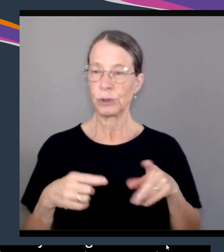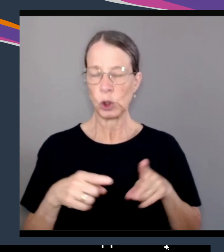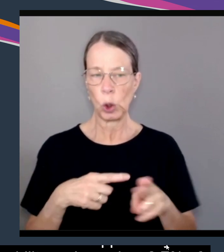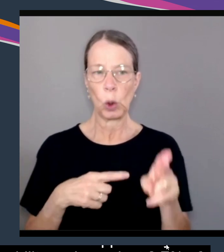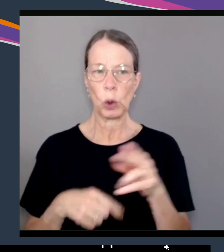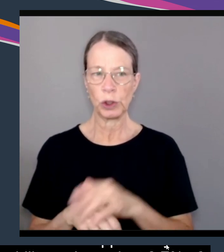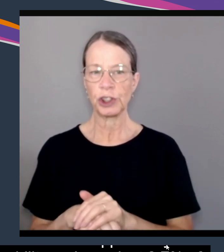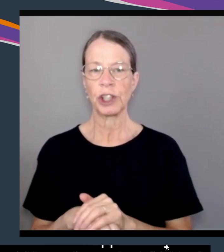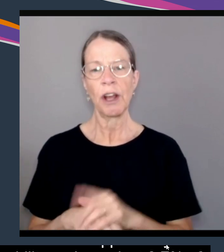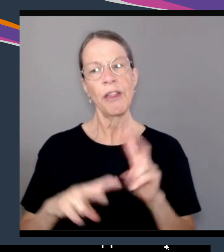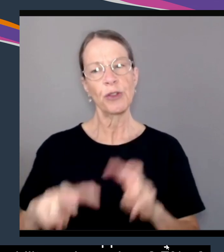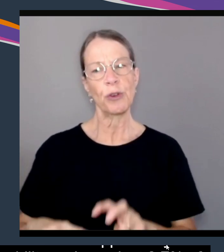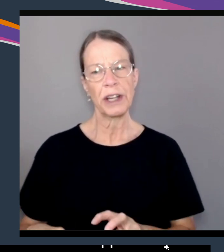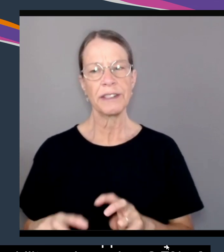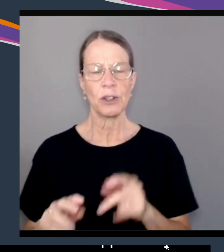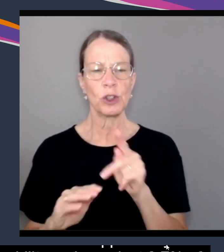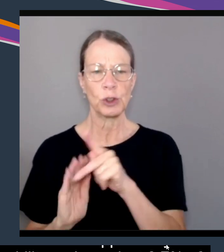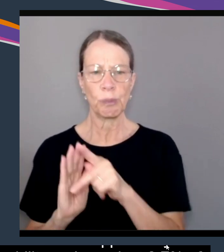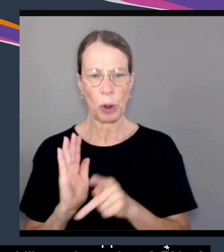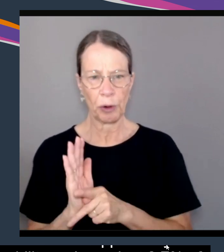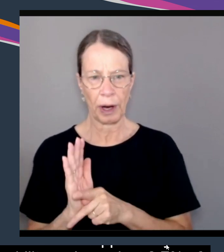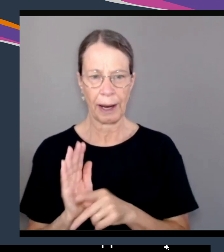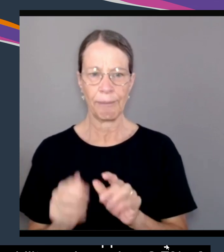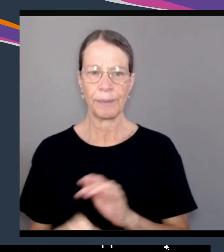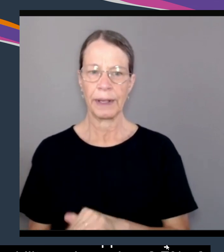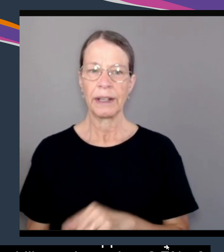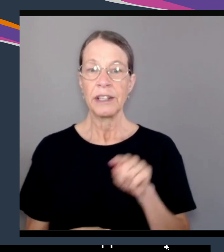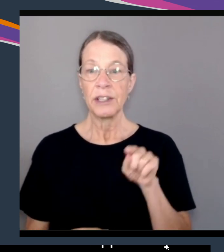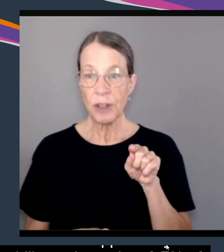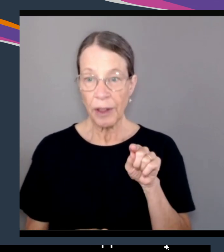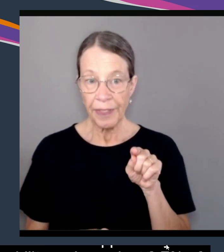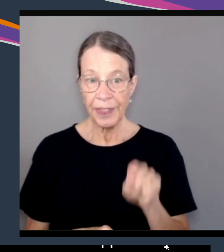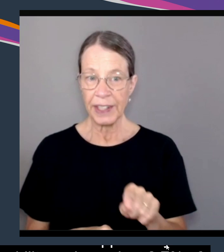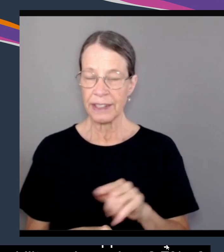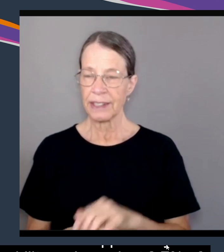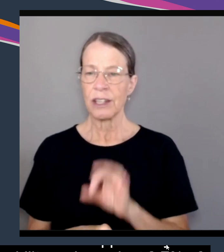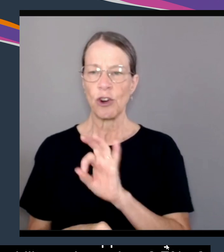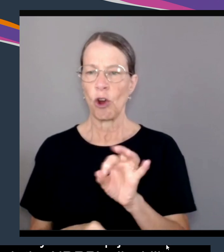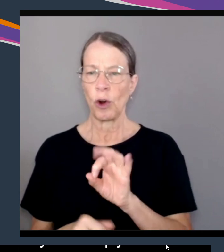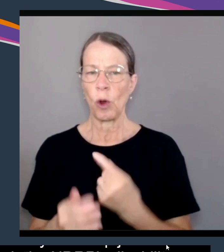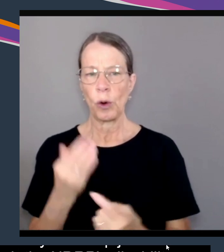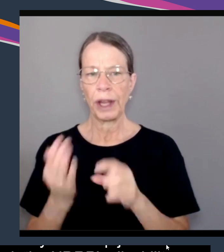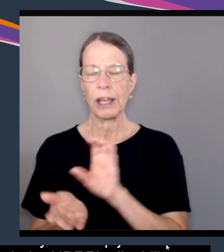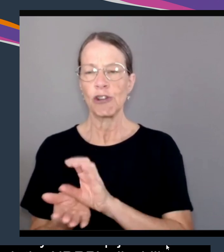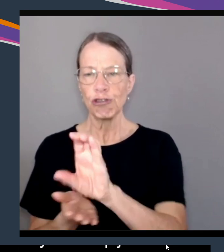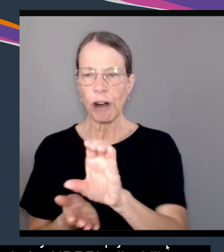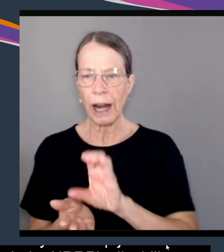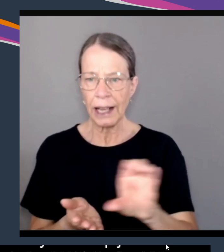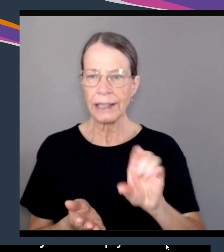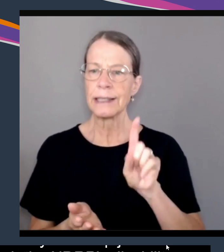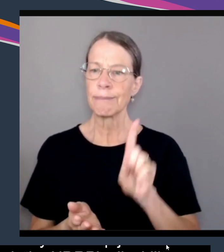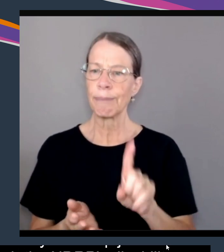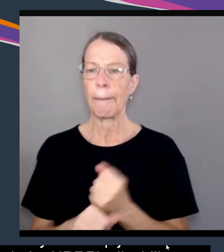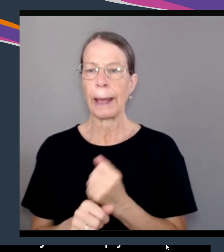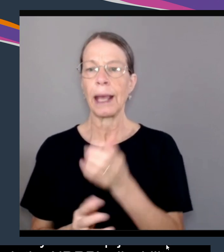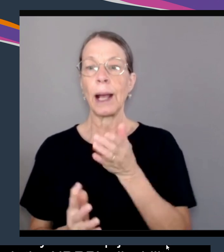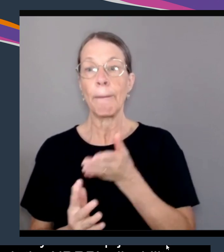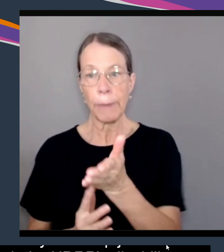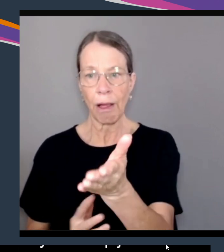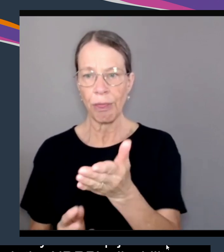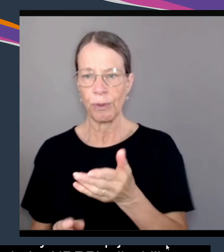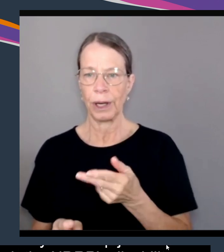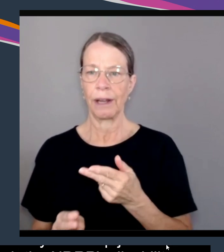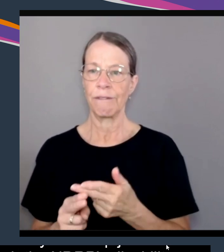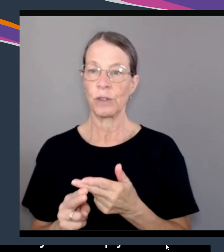good research careers, and this program is more than a series of grants, but about creating a pathway that supports emerging researchers